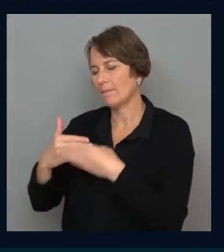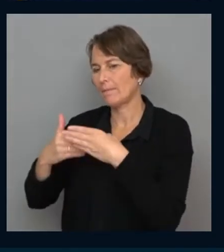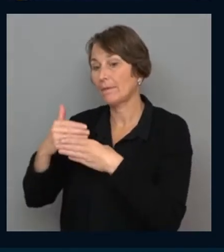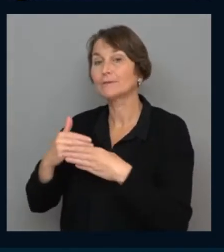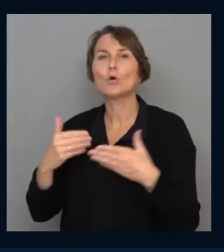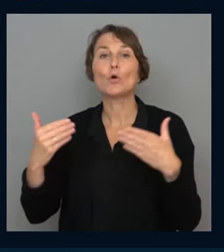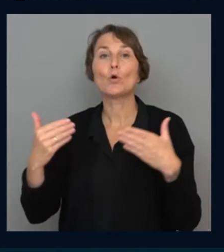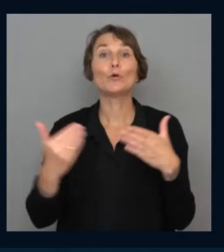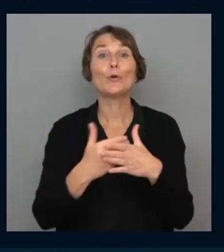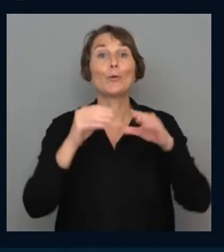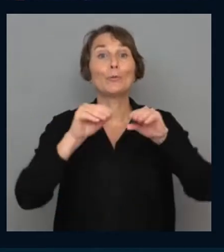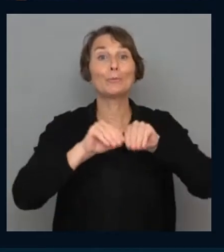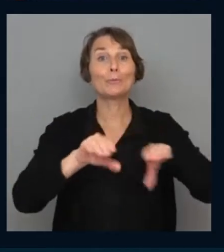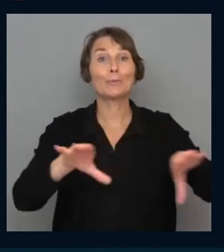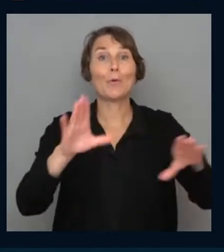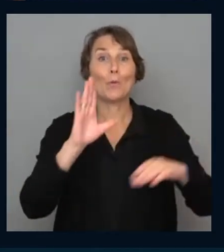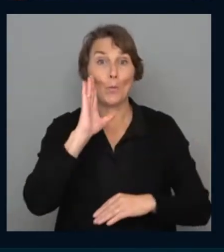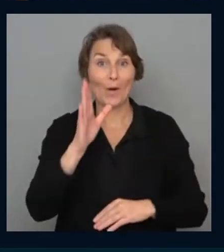release